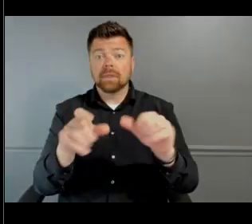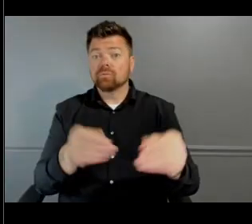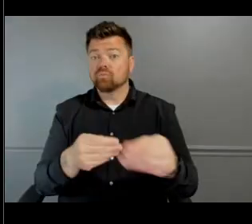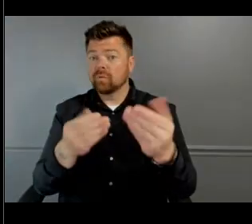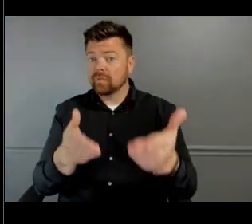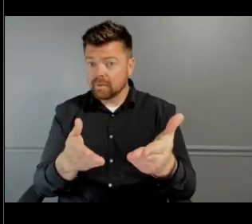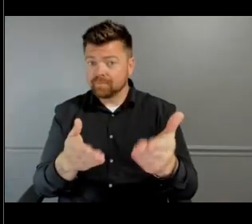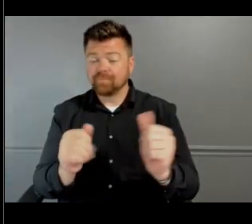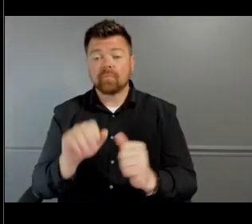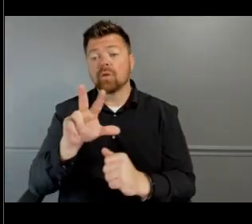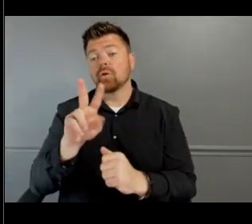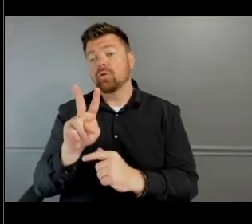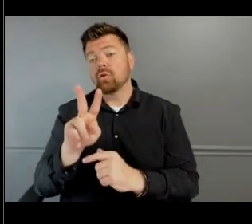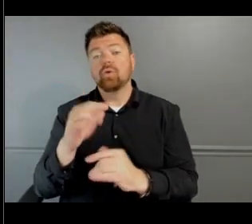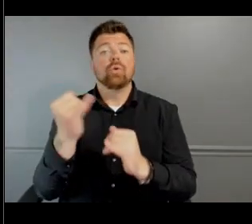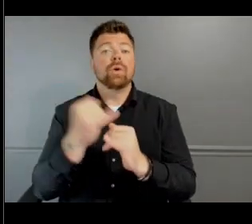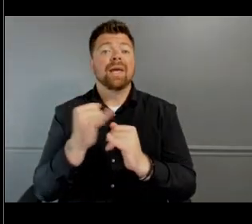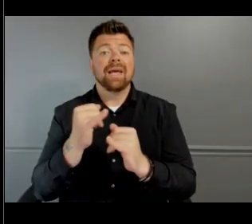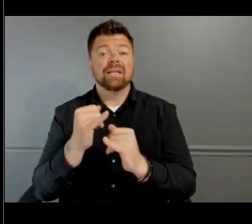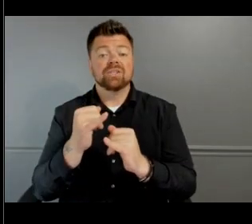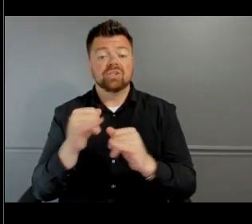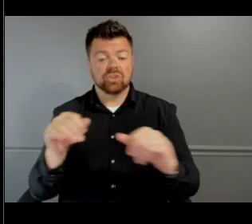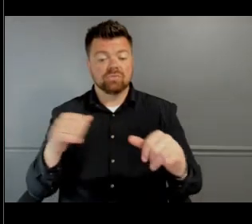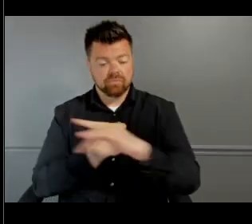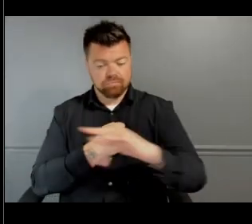actual 32-inch clear opening.